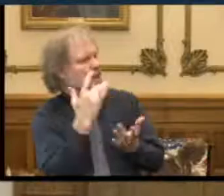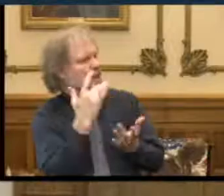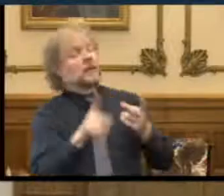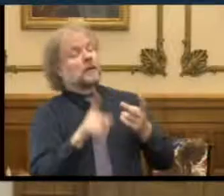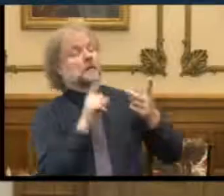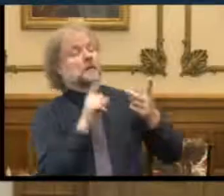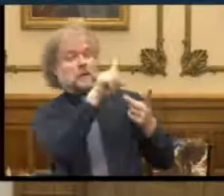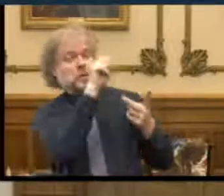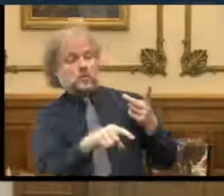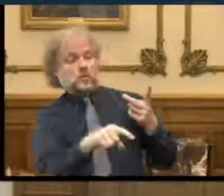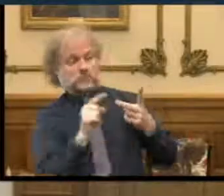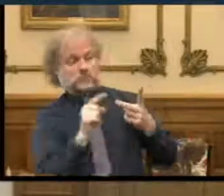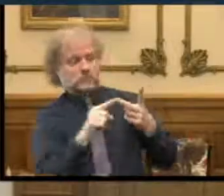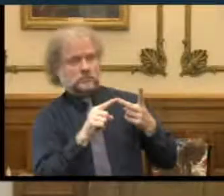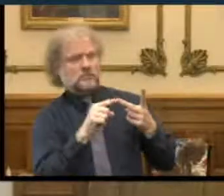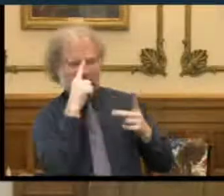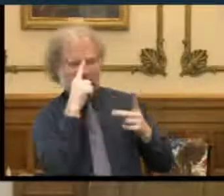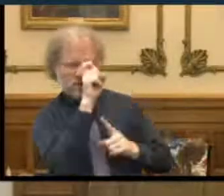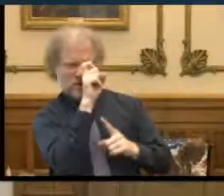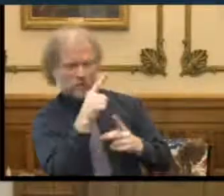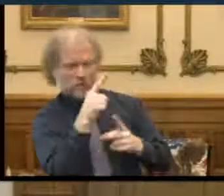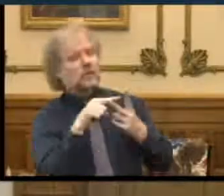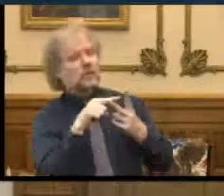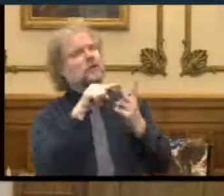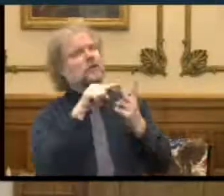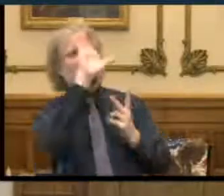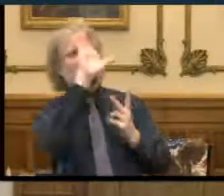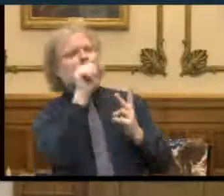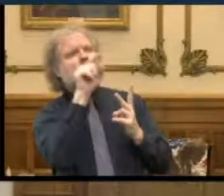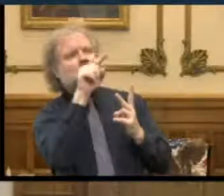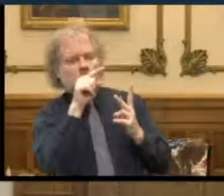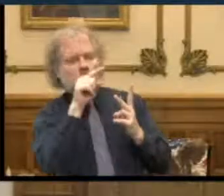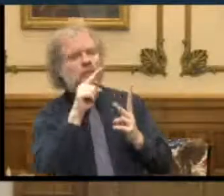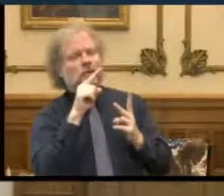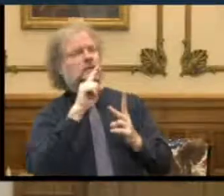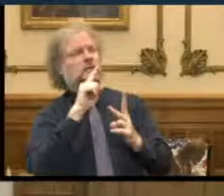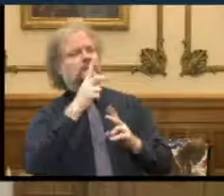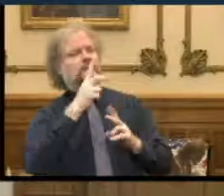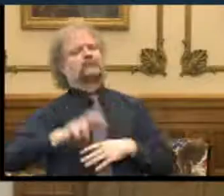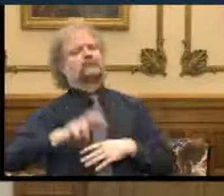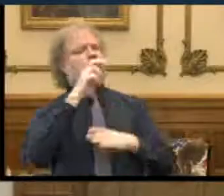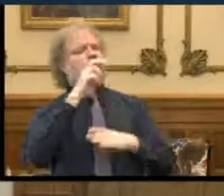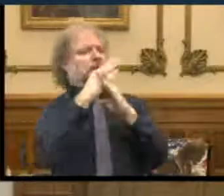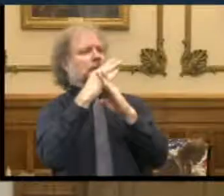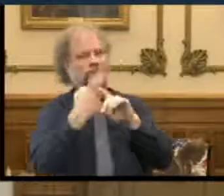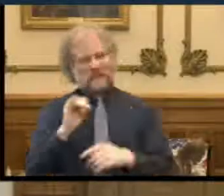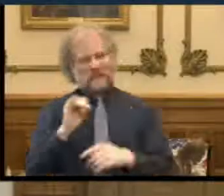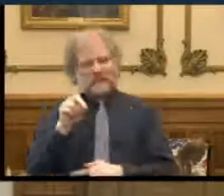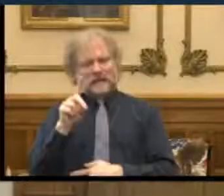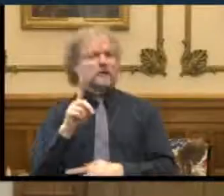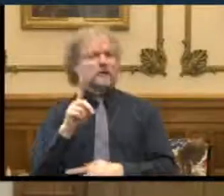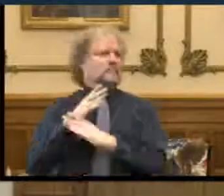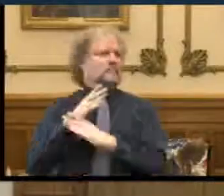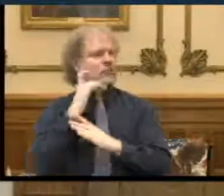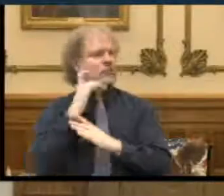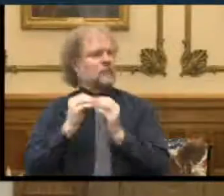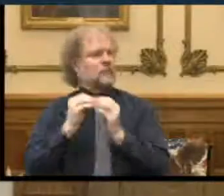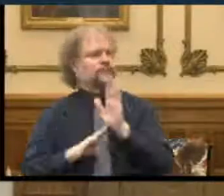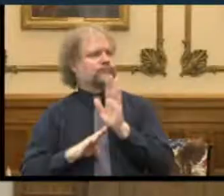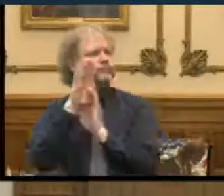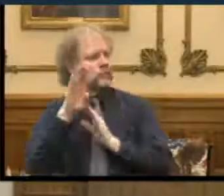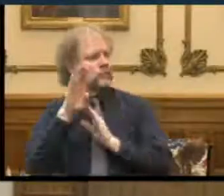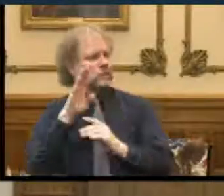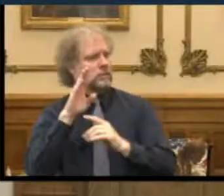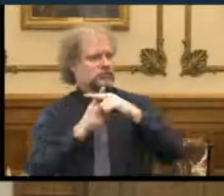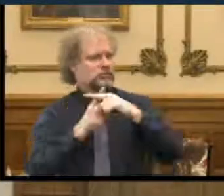second question, Governor, particularly for you, is Chicago is looking at putting on a travel ban from Indiana because of the high numbers of